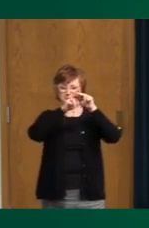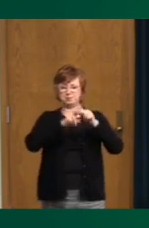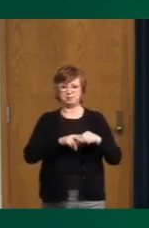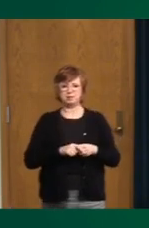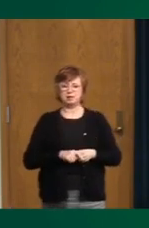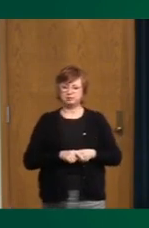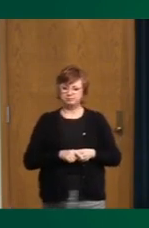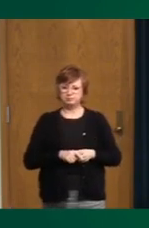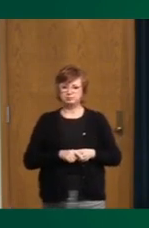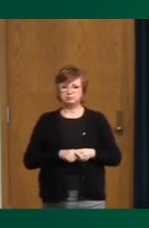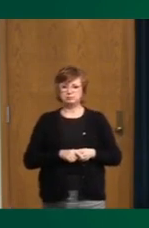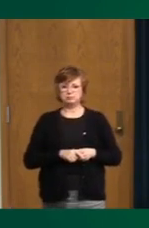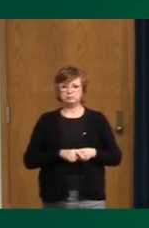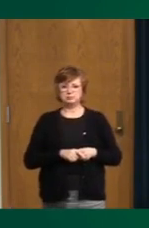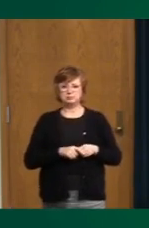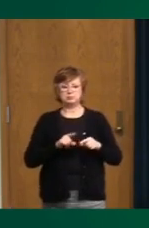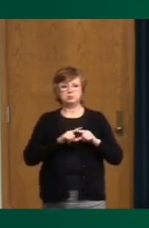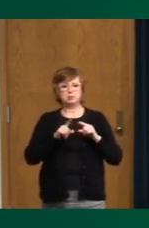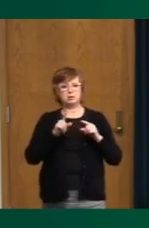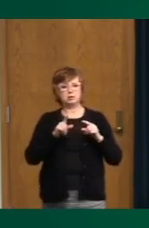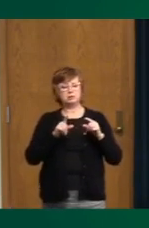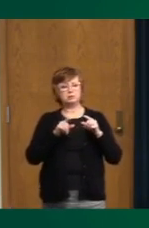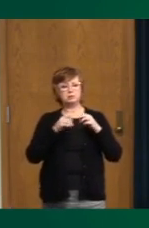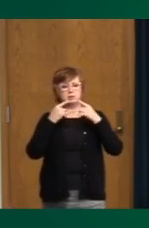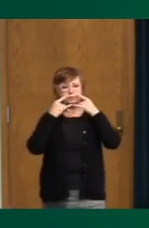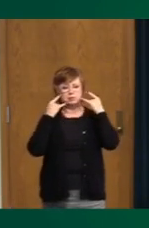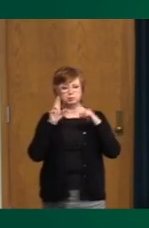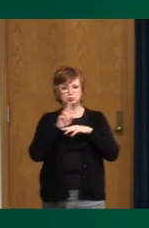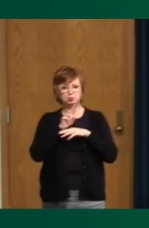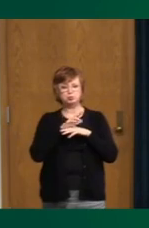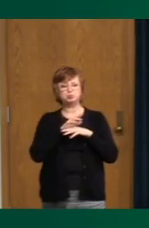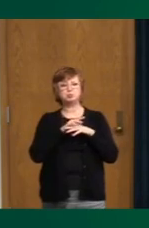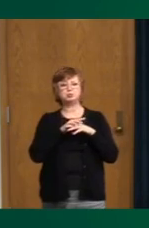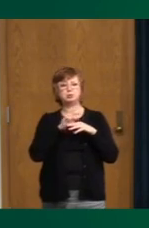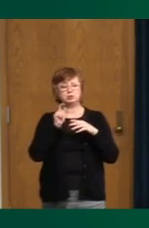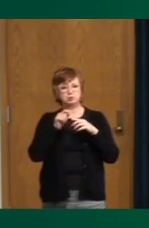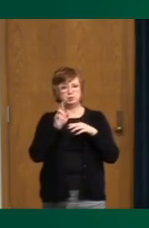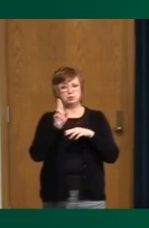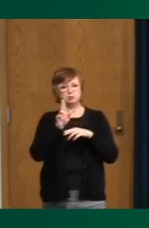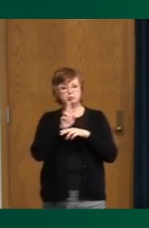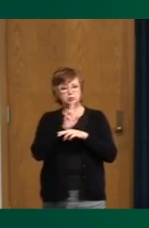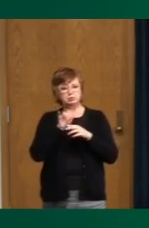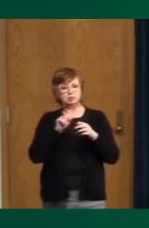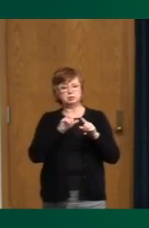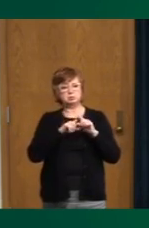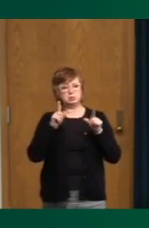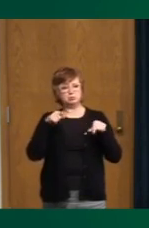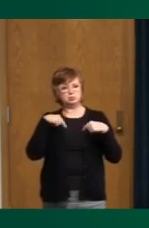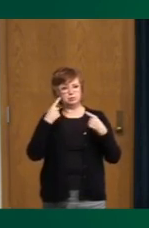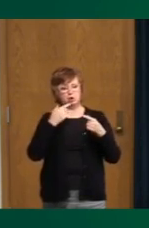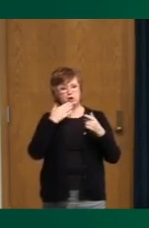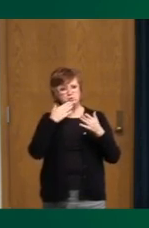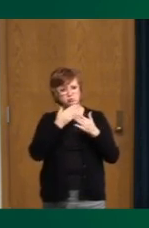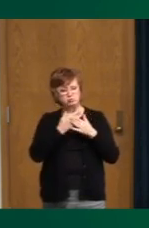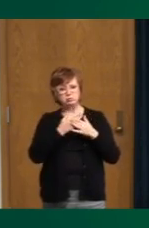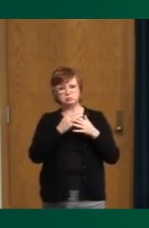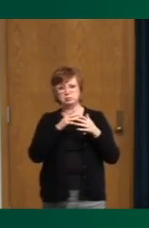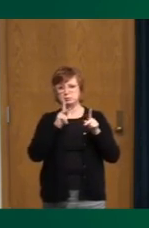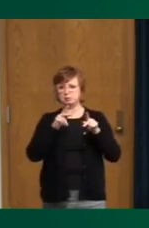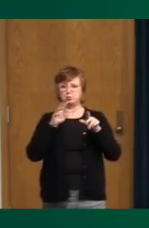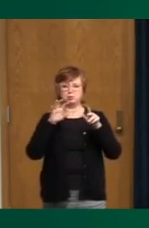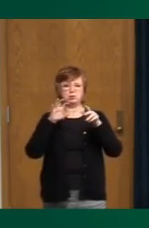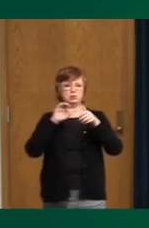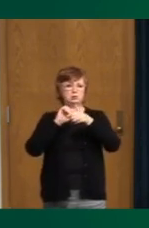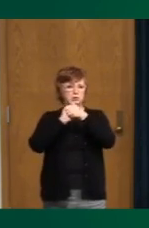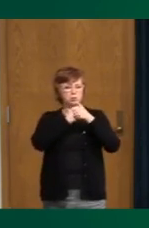enforcement can and should and will be considered. But I think, at this point, we've done well by everyone pulling together. We've done that well